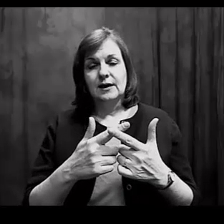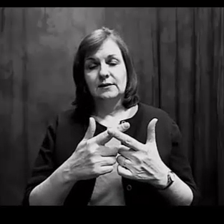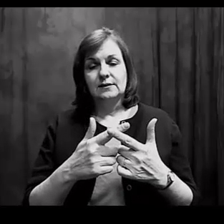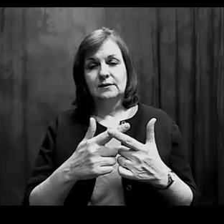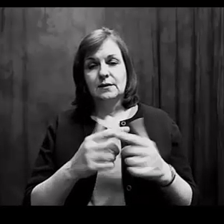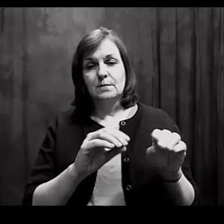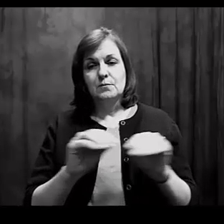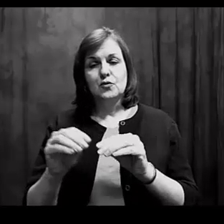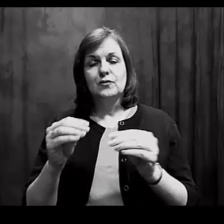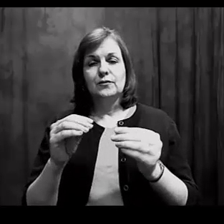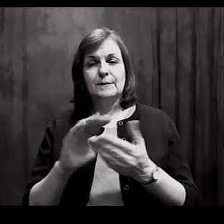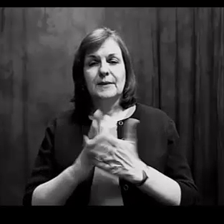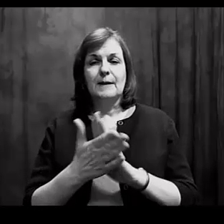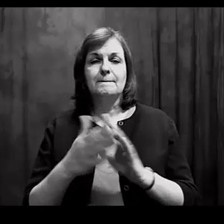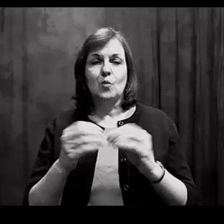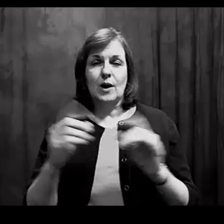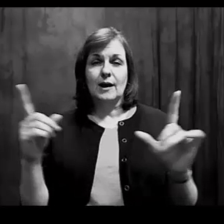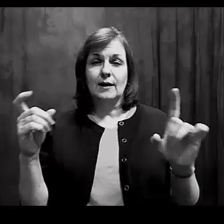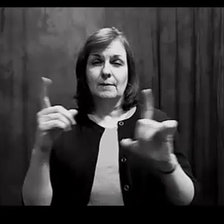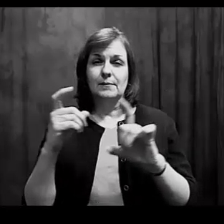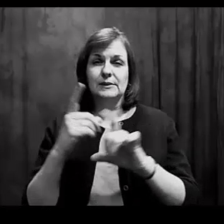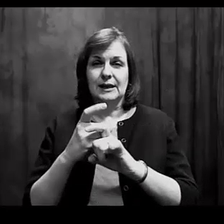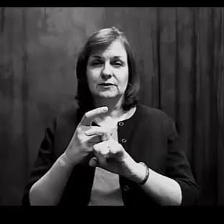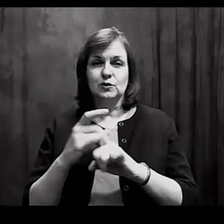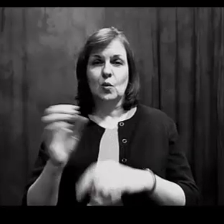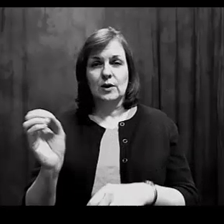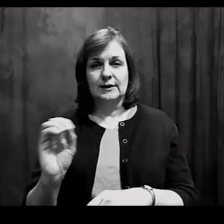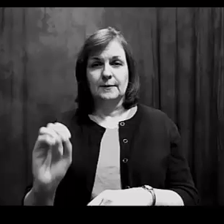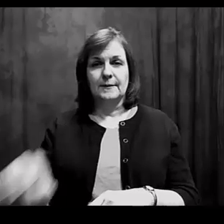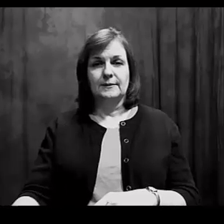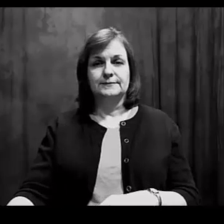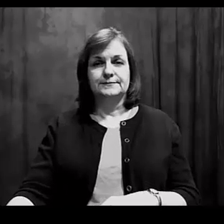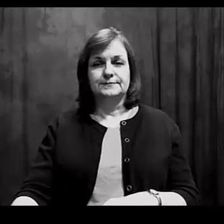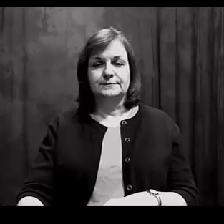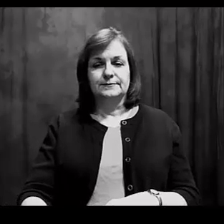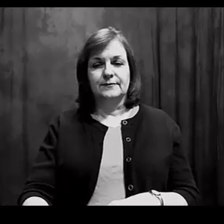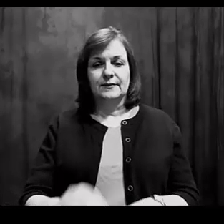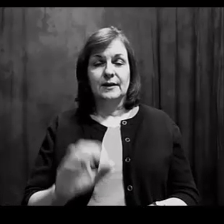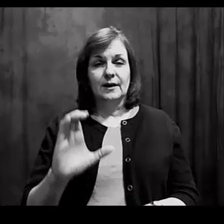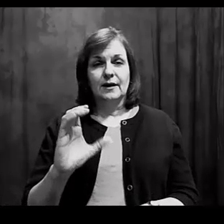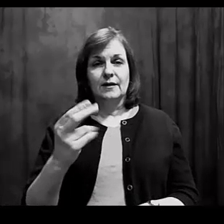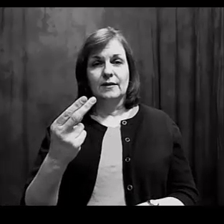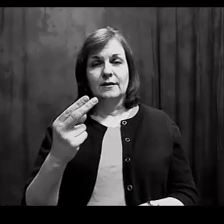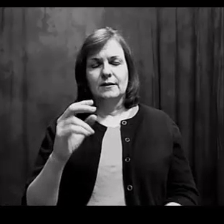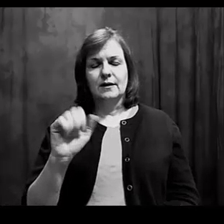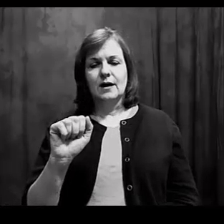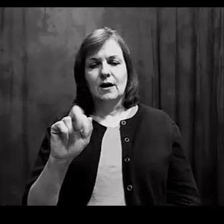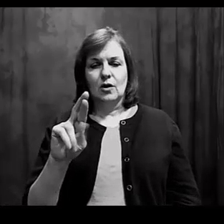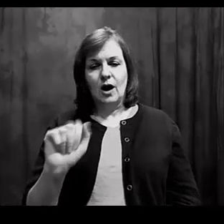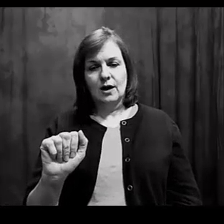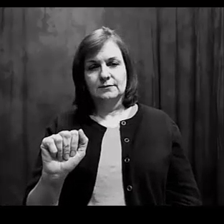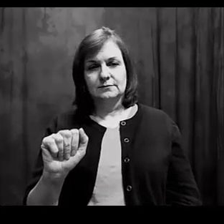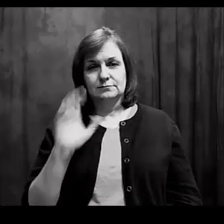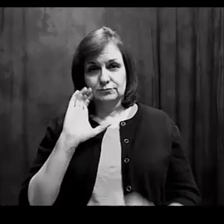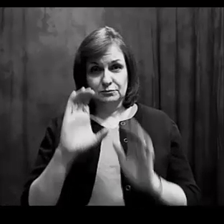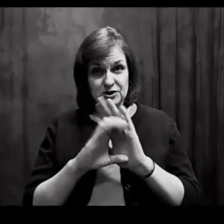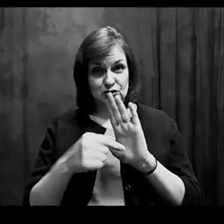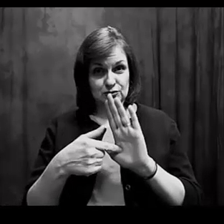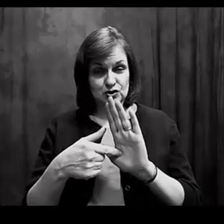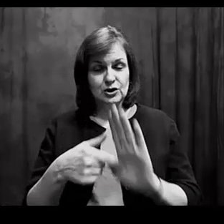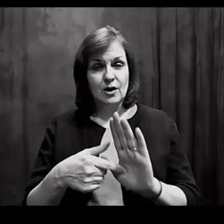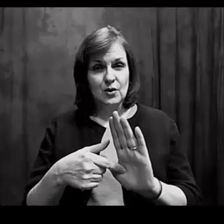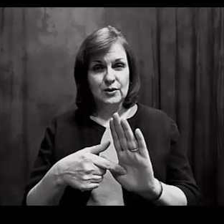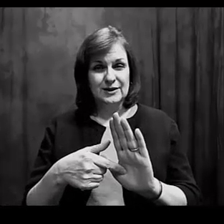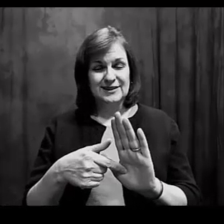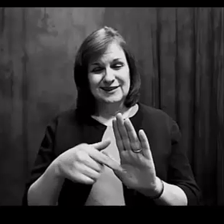and then moved into a much more complex type of organism. So this chara that I have here for